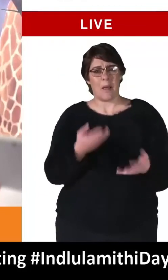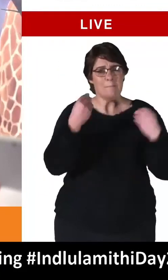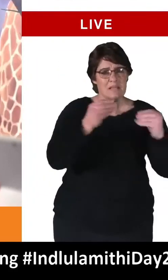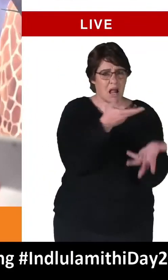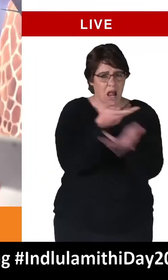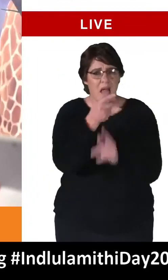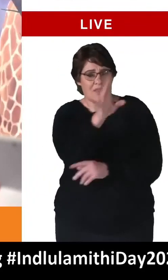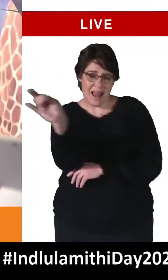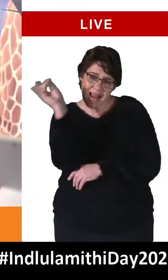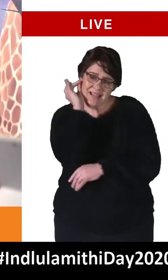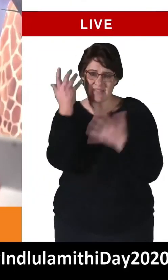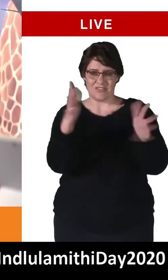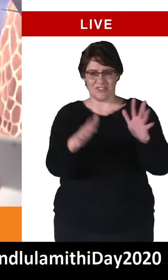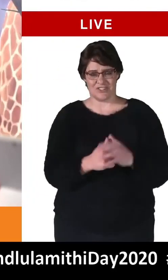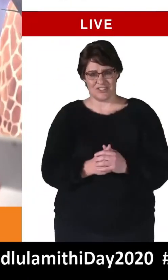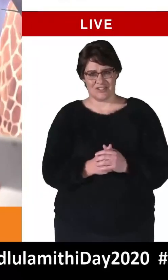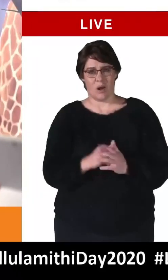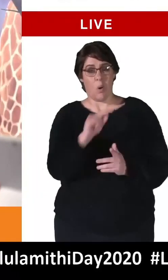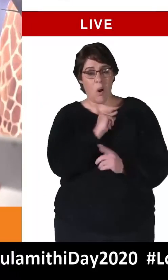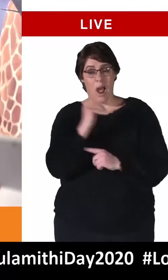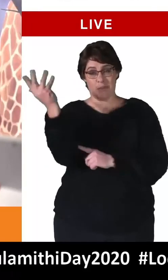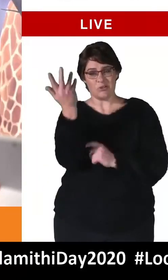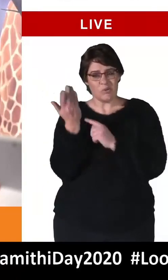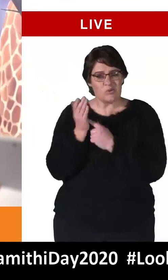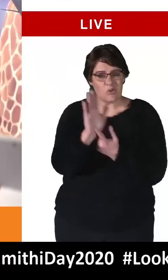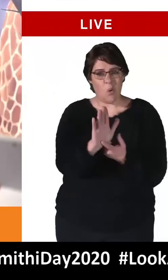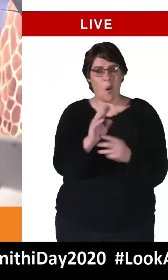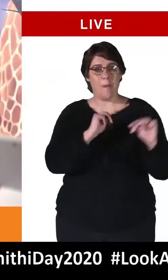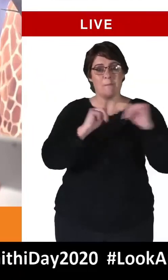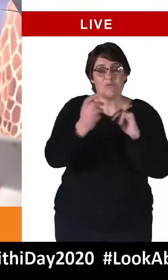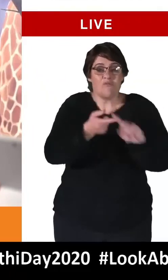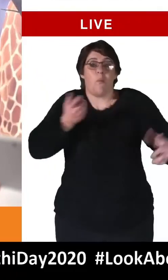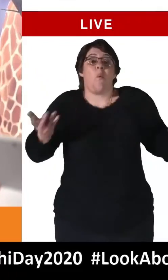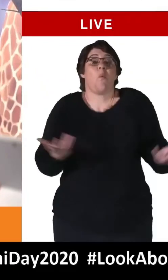actually listen. Because in the presentation, we show where the money should come from.